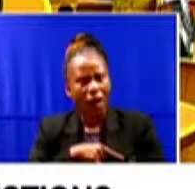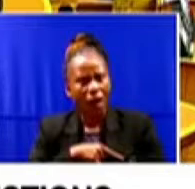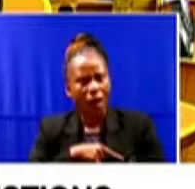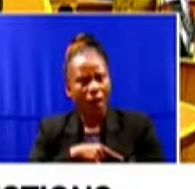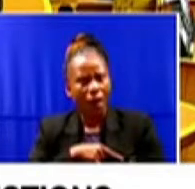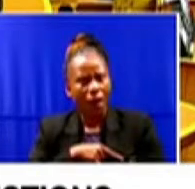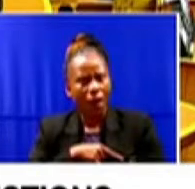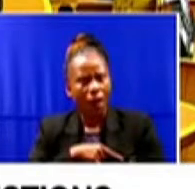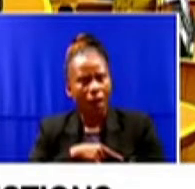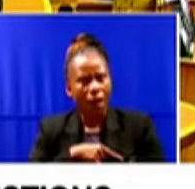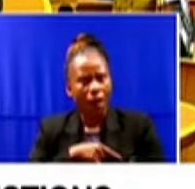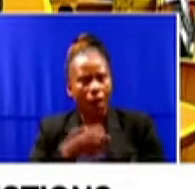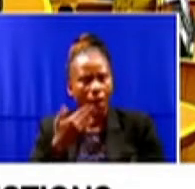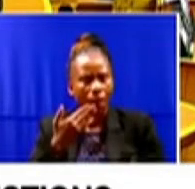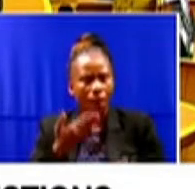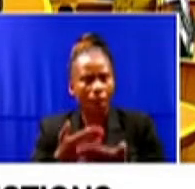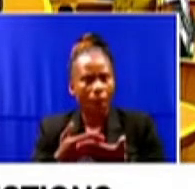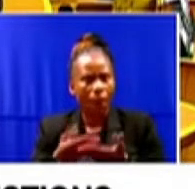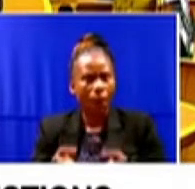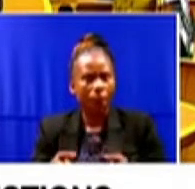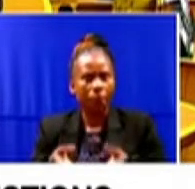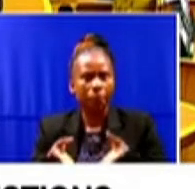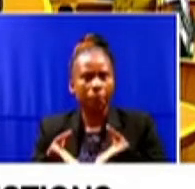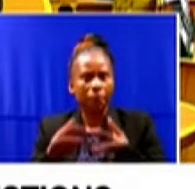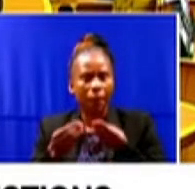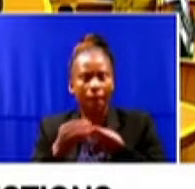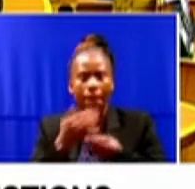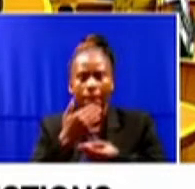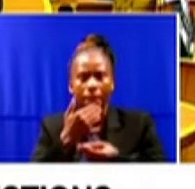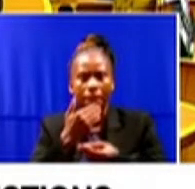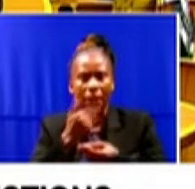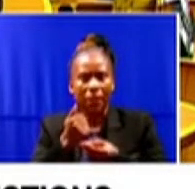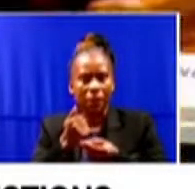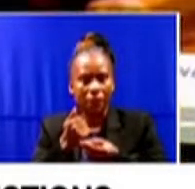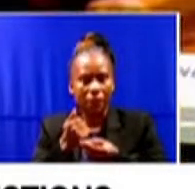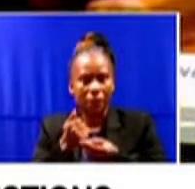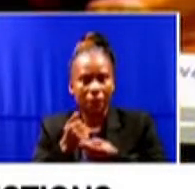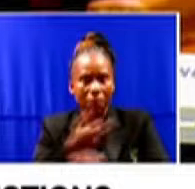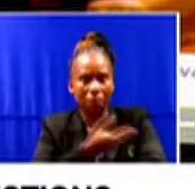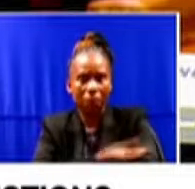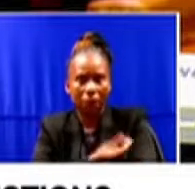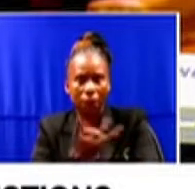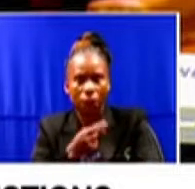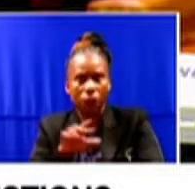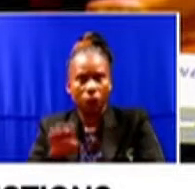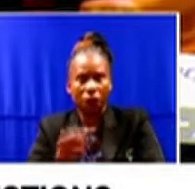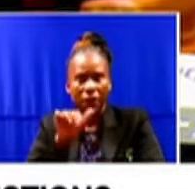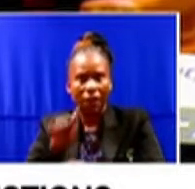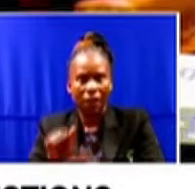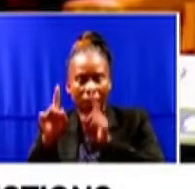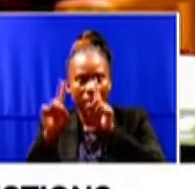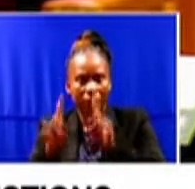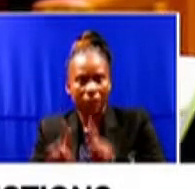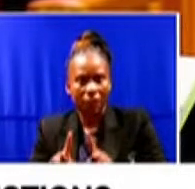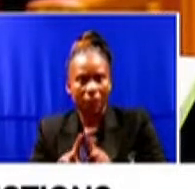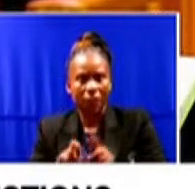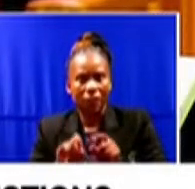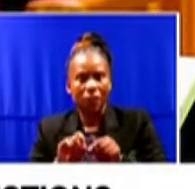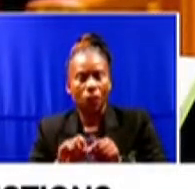best options for all the people of South Africa, especially with regards to the threats posed by